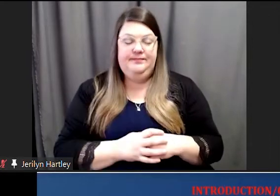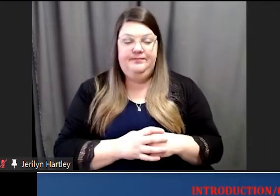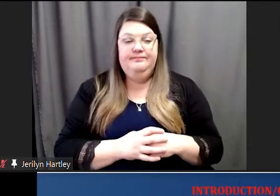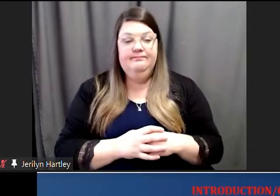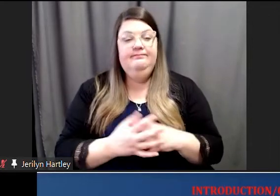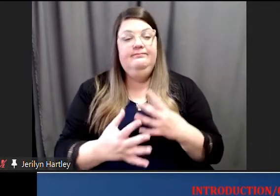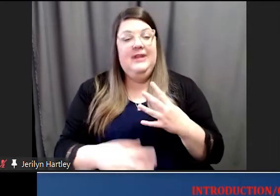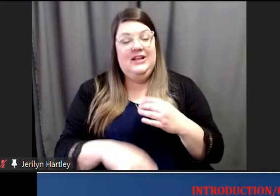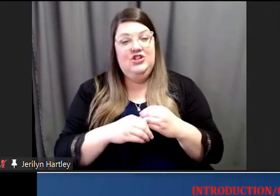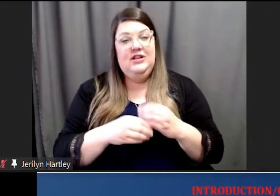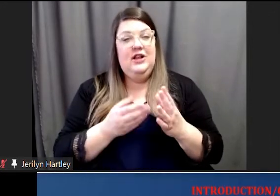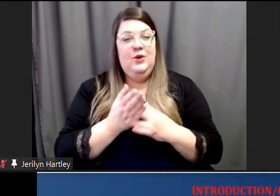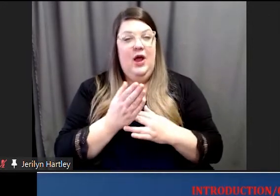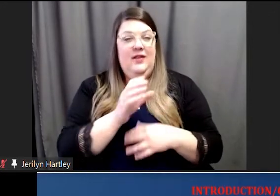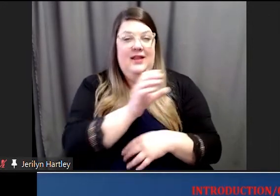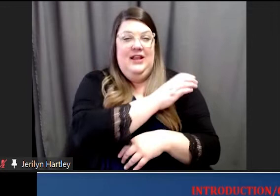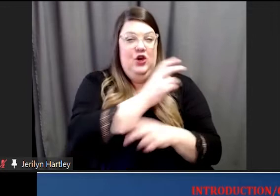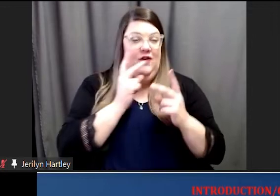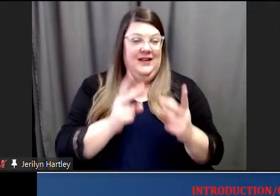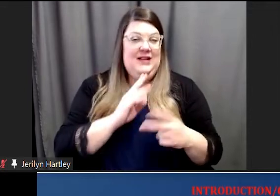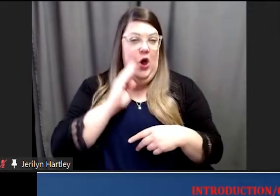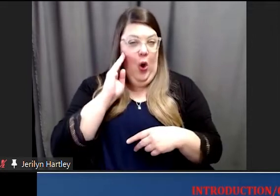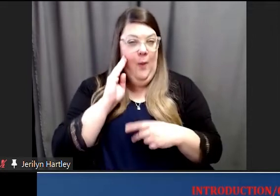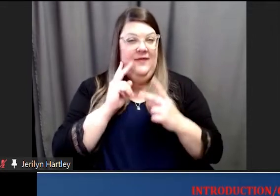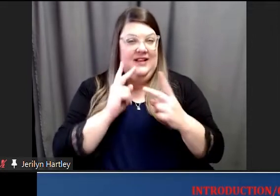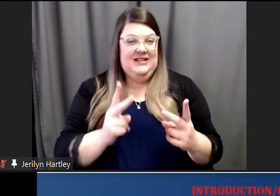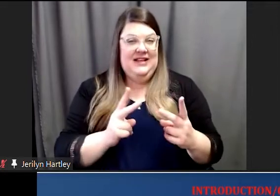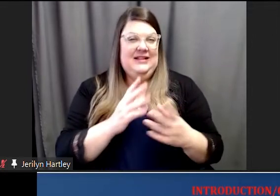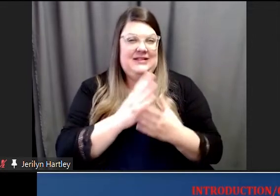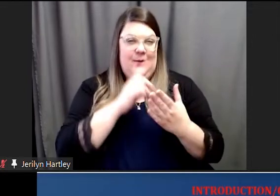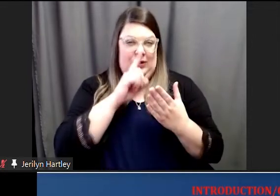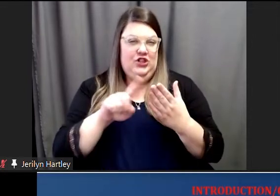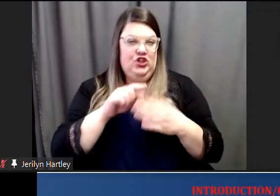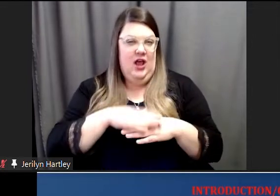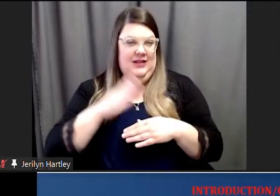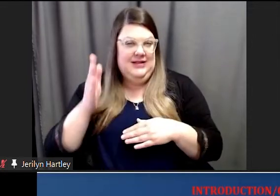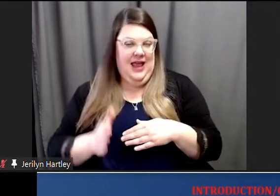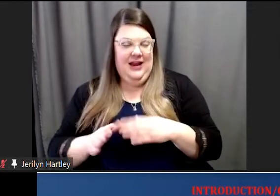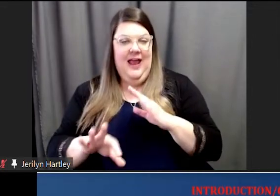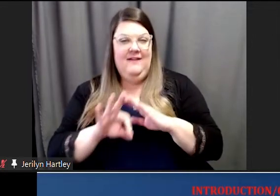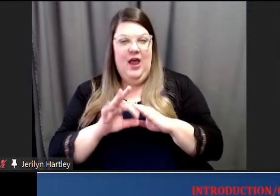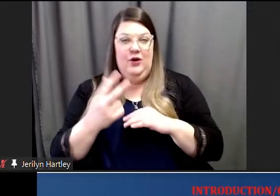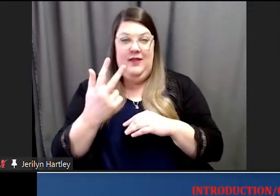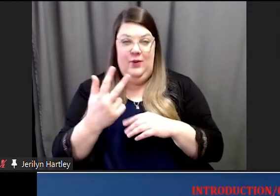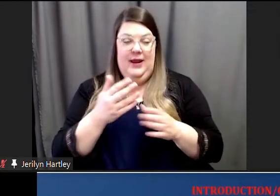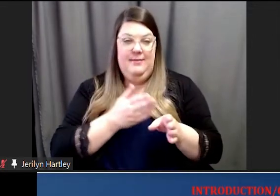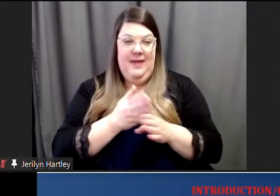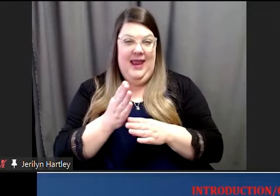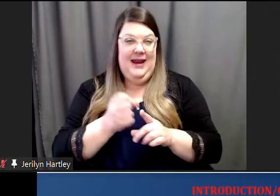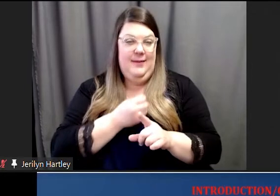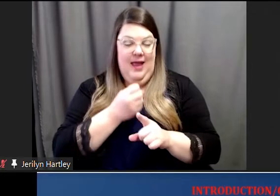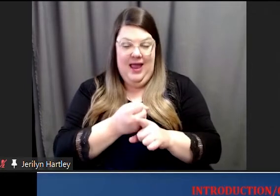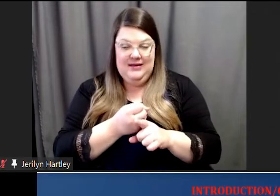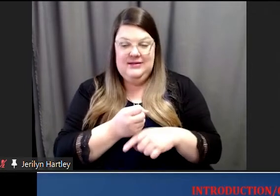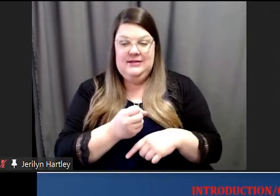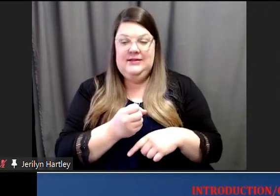Additionally, throughout the clinical visit and throughout the at-home visit, and then some research that I did on the side, I found 3 main